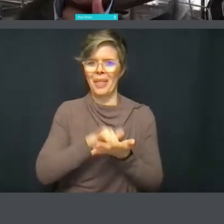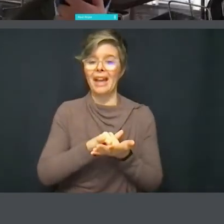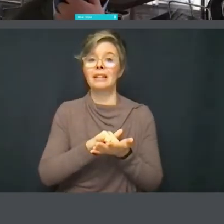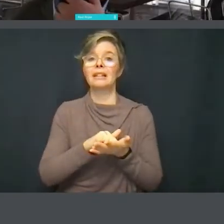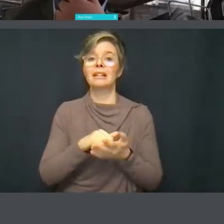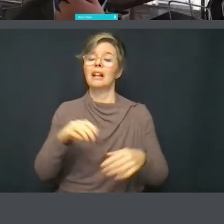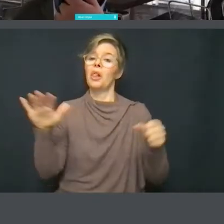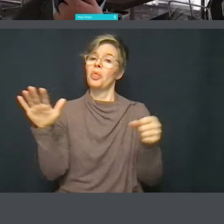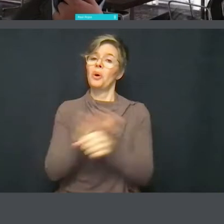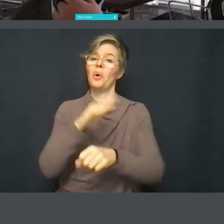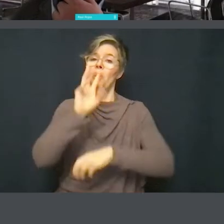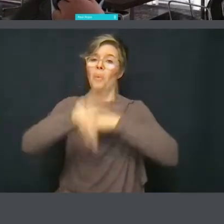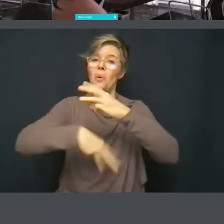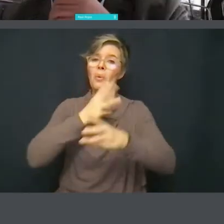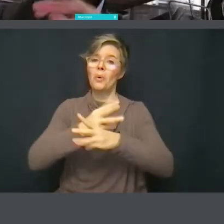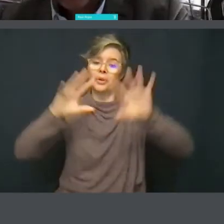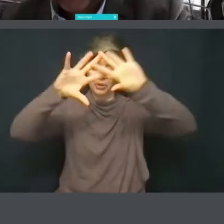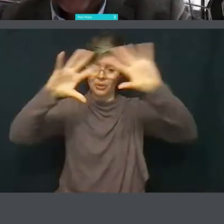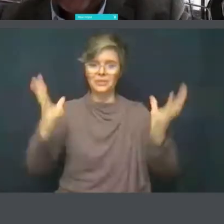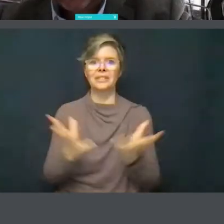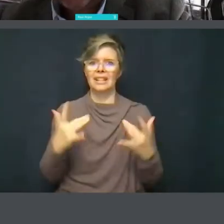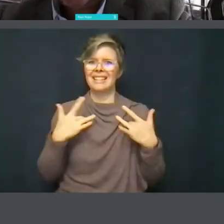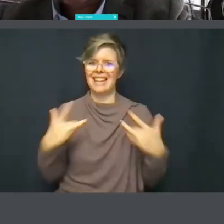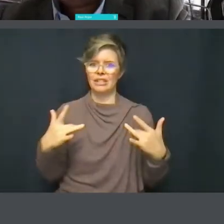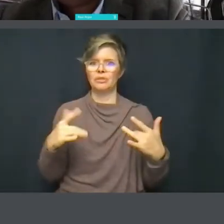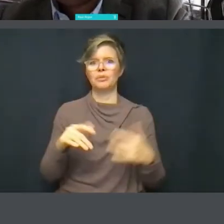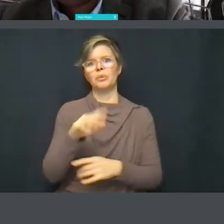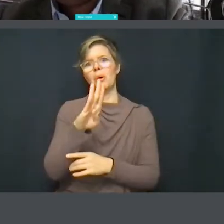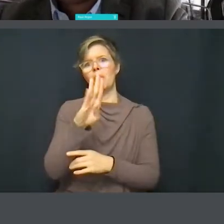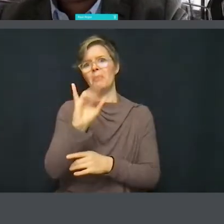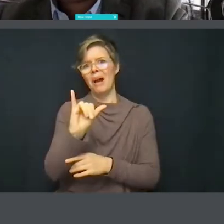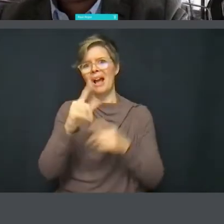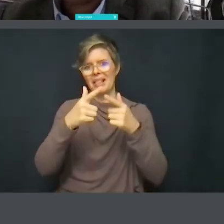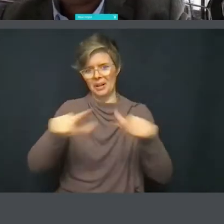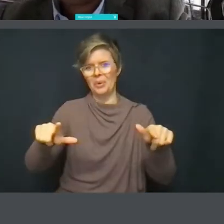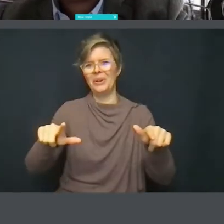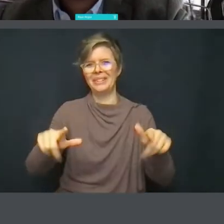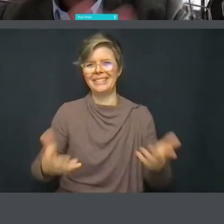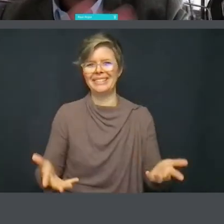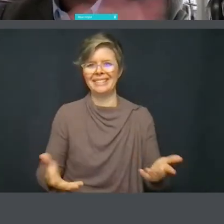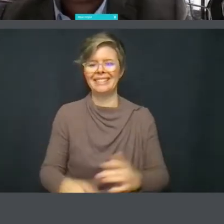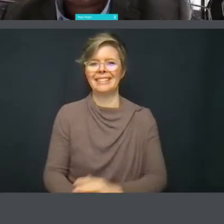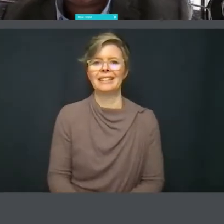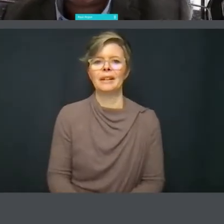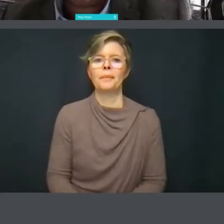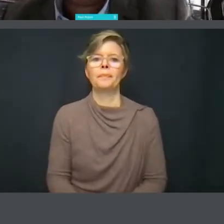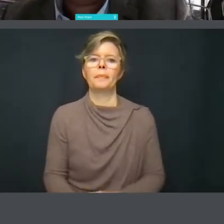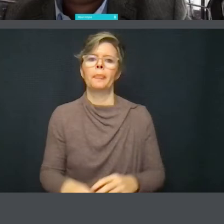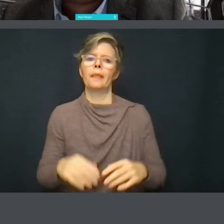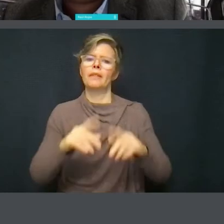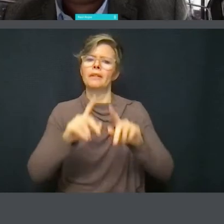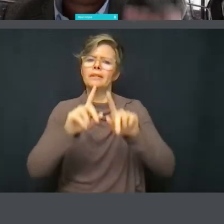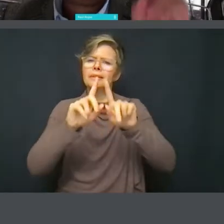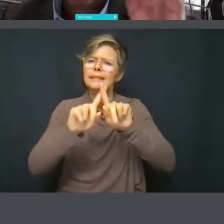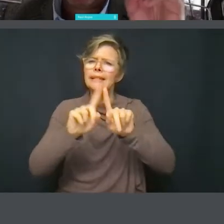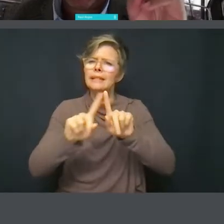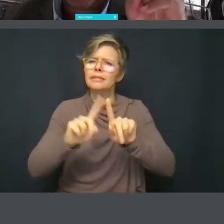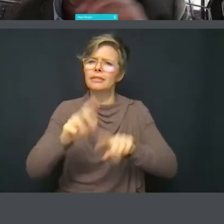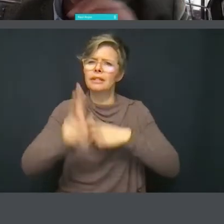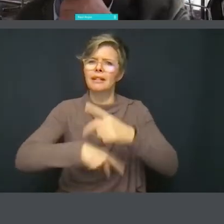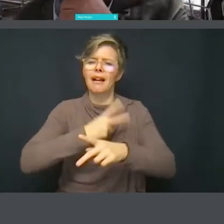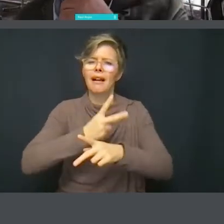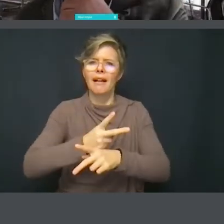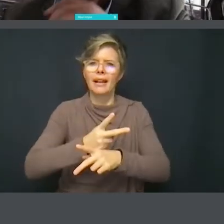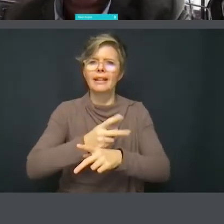multilingual, right? And there are multiple types of bilingual or classifications of quote unquote